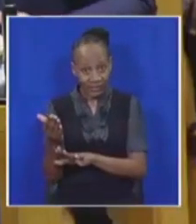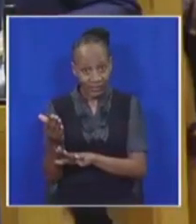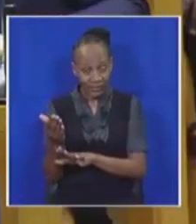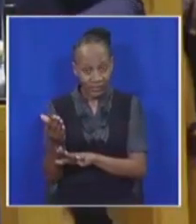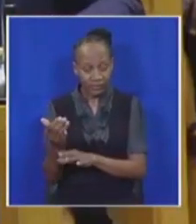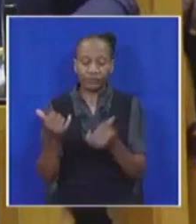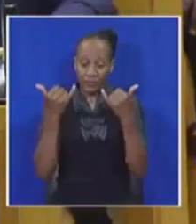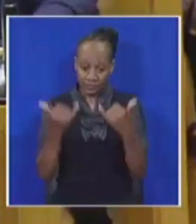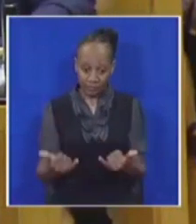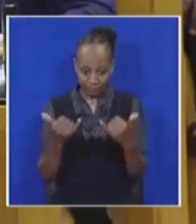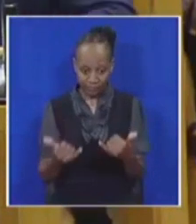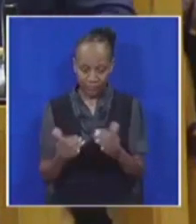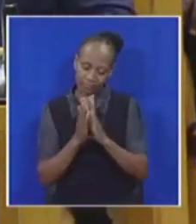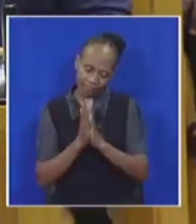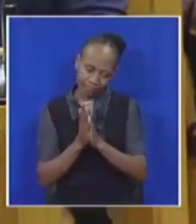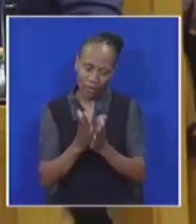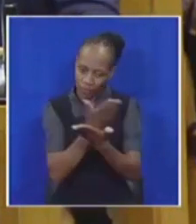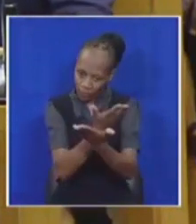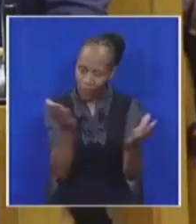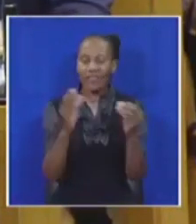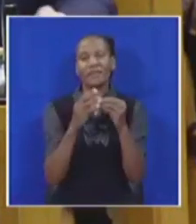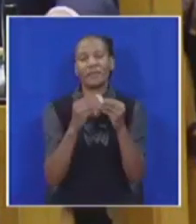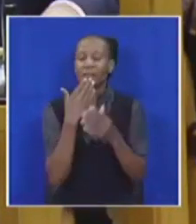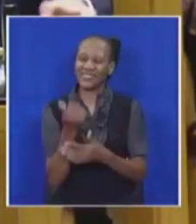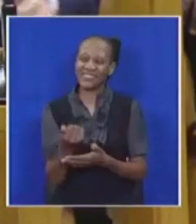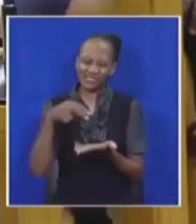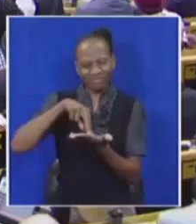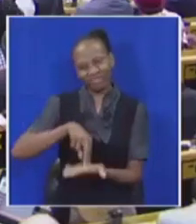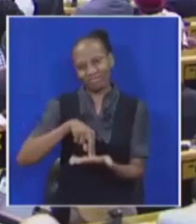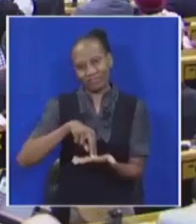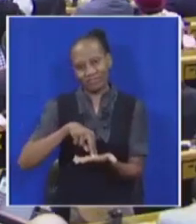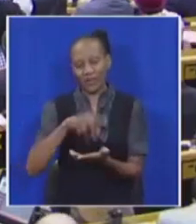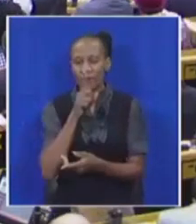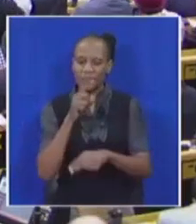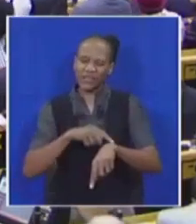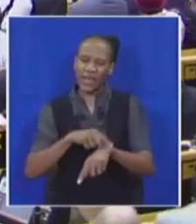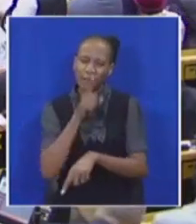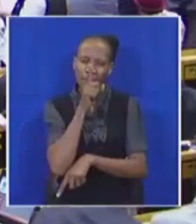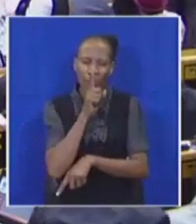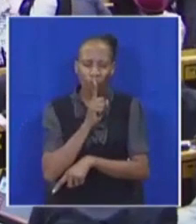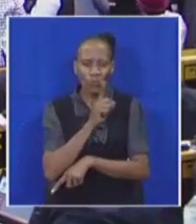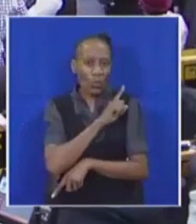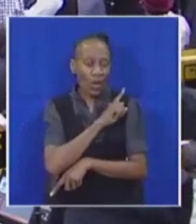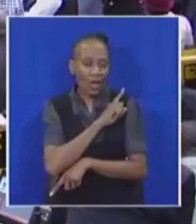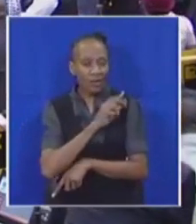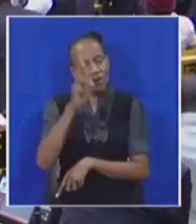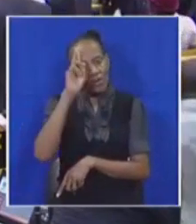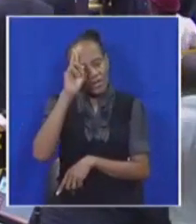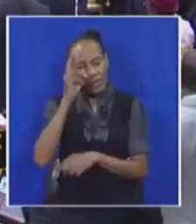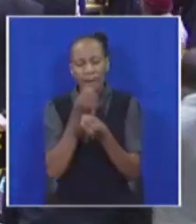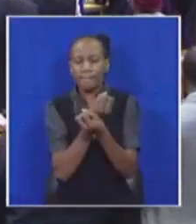I will now ask the honorable members to please rise to observe a moment of silence in memory of the late fellow